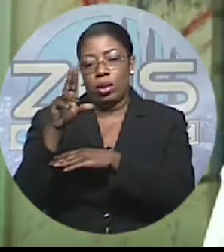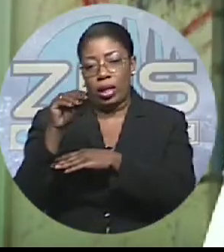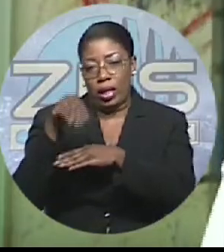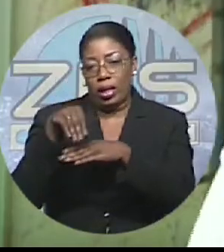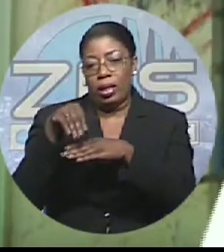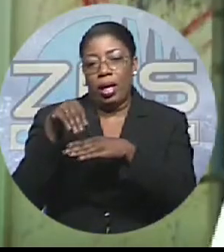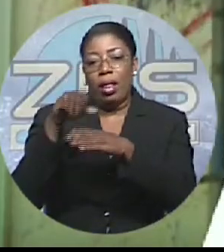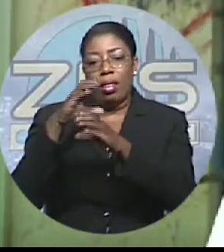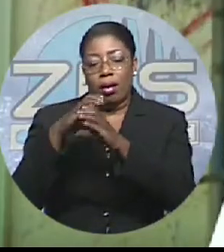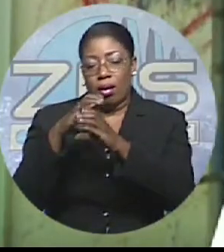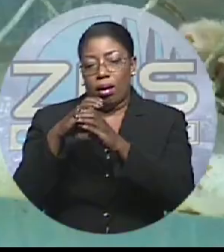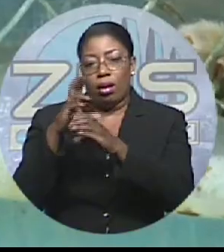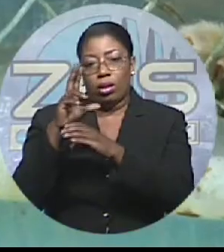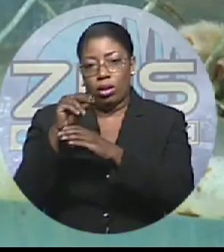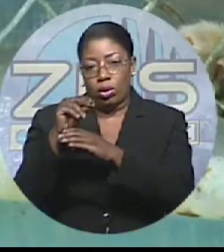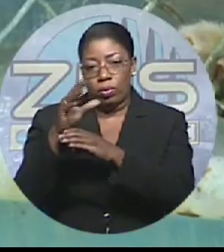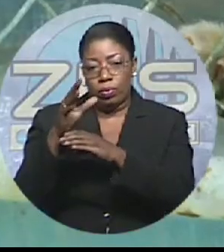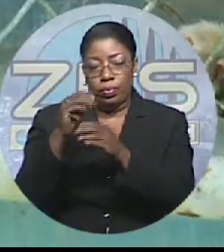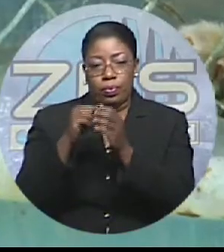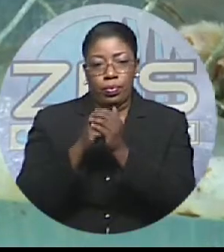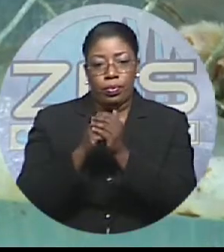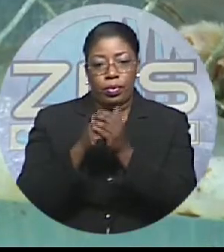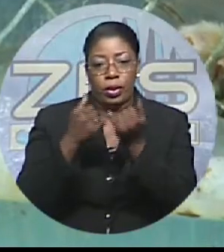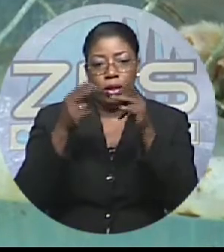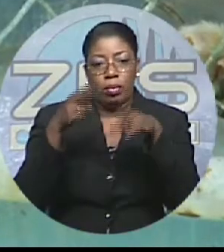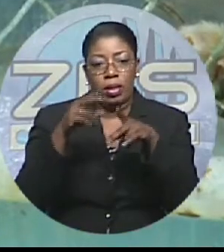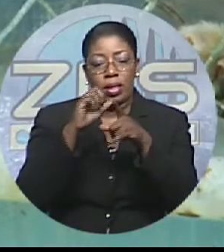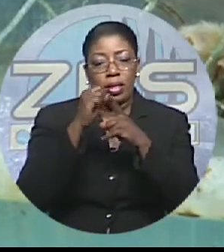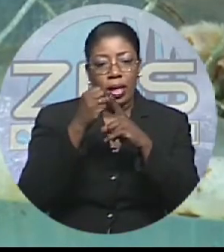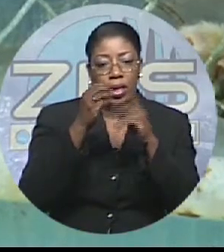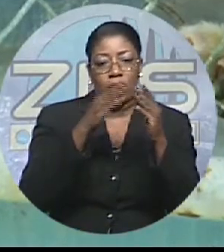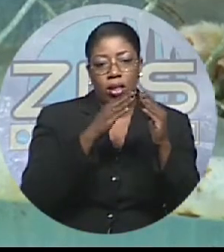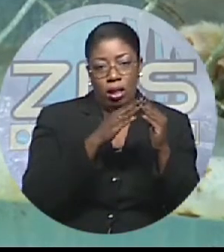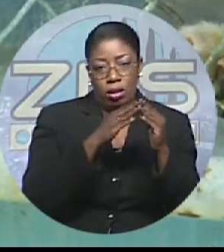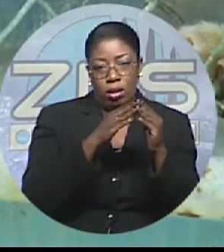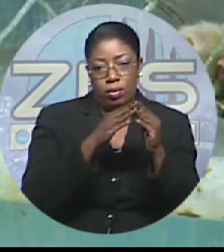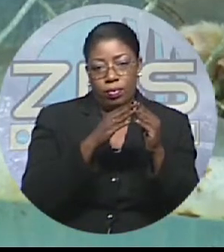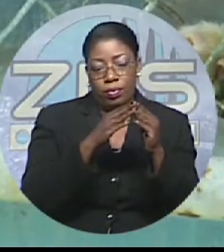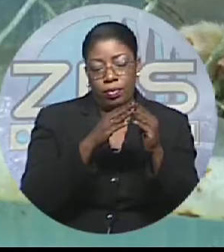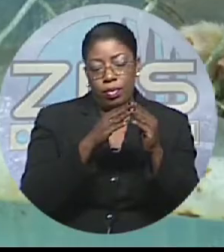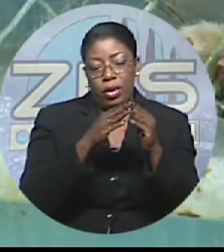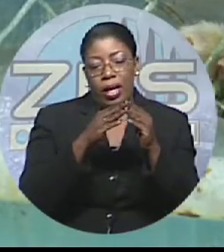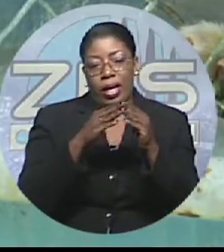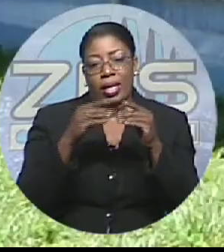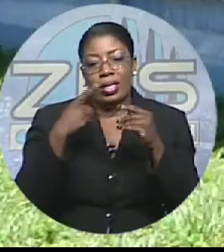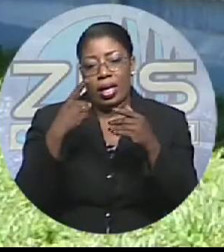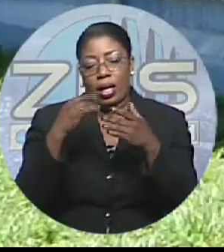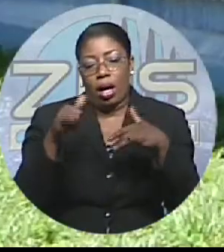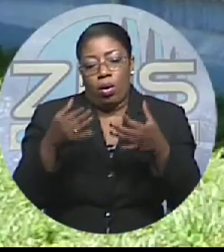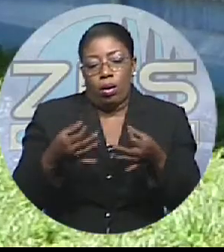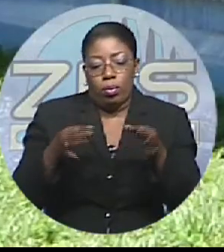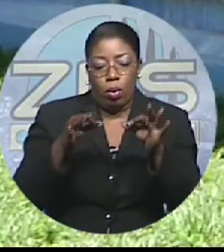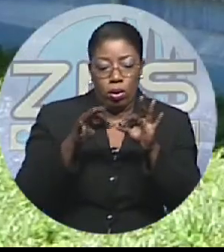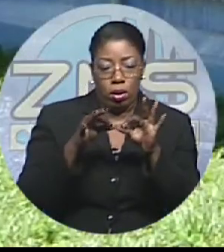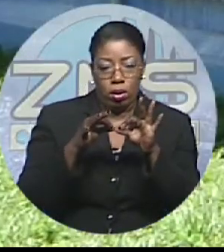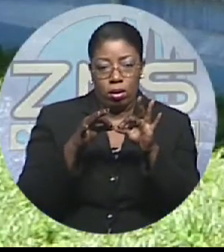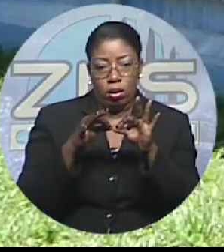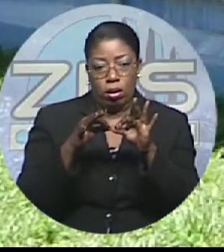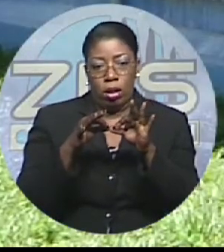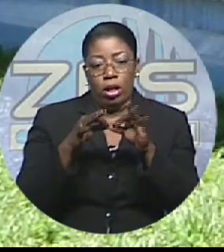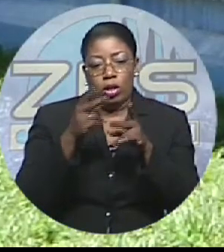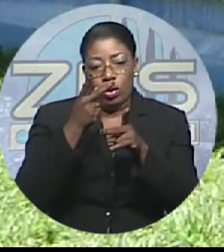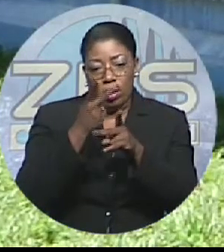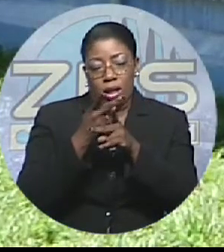we need people to take care of our animals. The Humane Society shelter manager again stressed the importance of keeping our extended